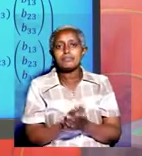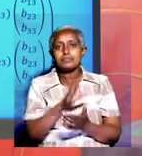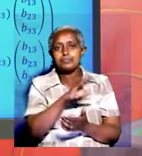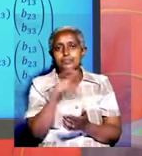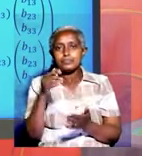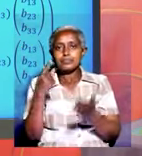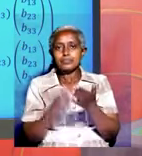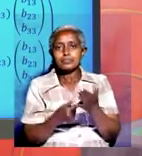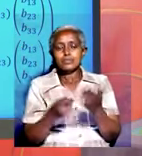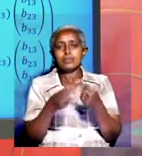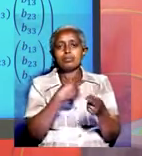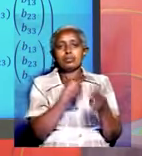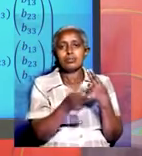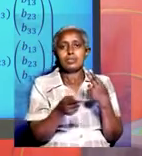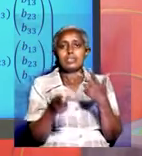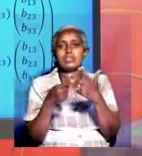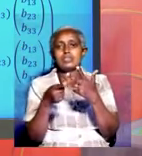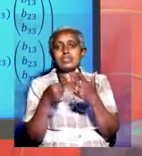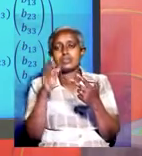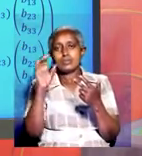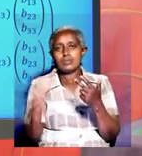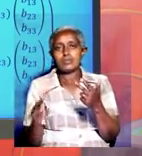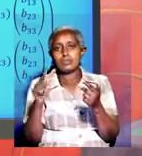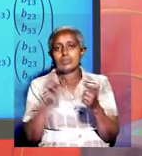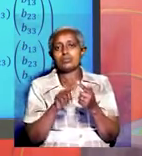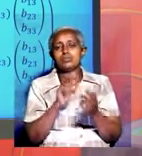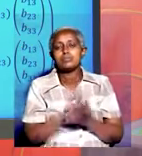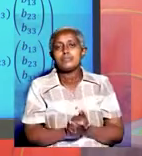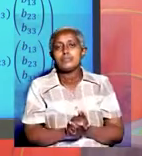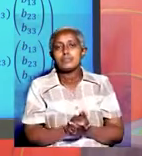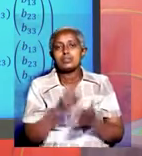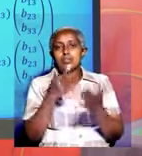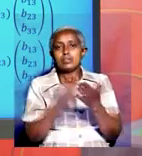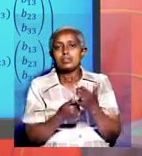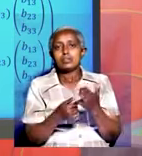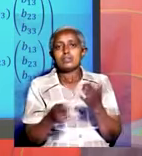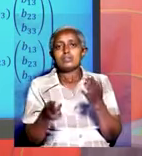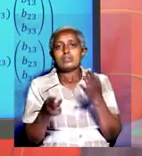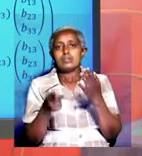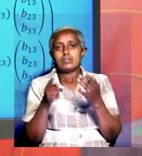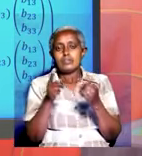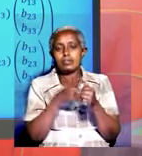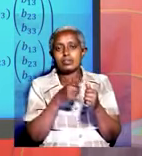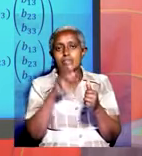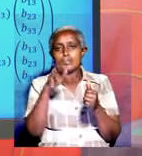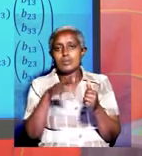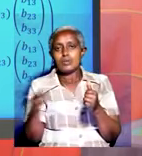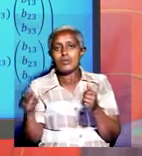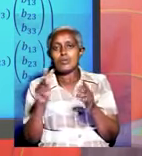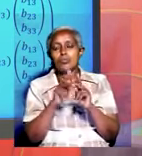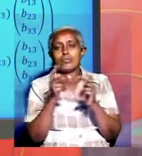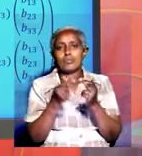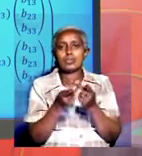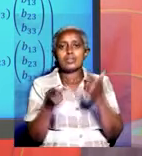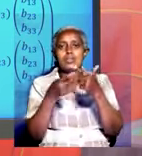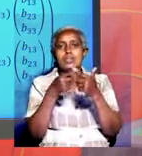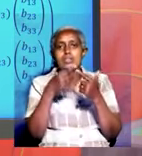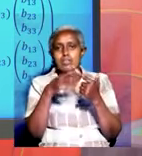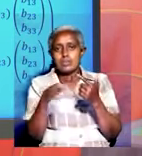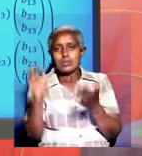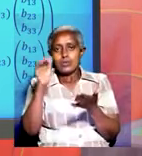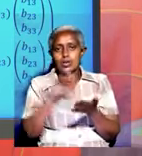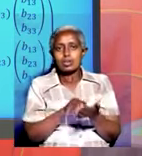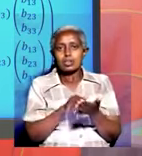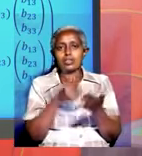and this multiplies the third column too. This for the first row part. For the second row, again,